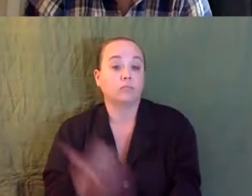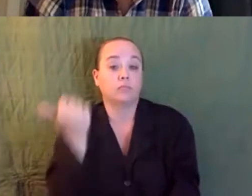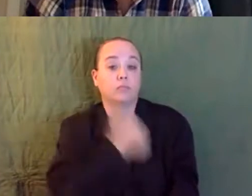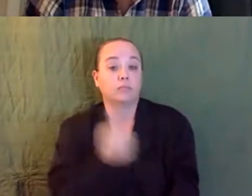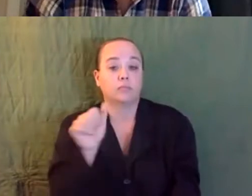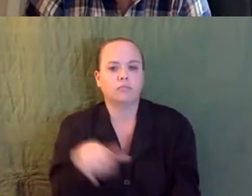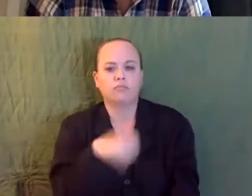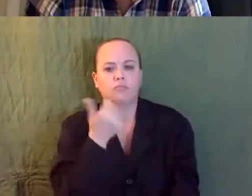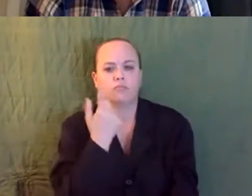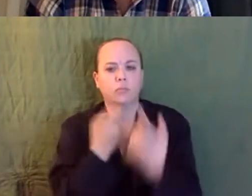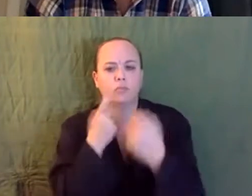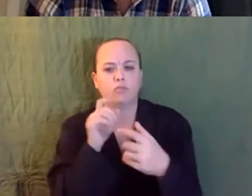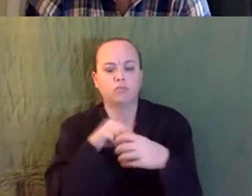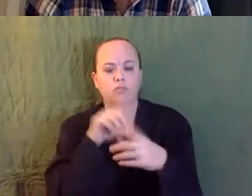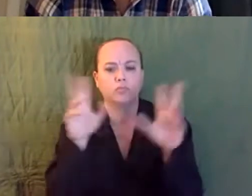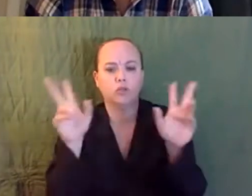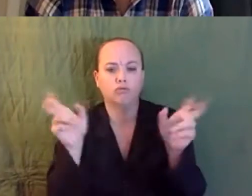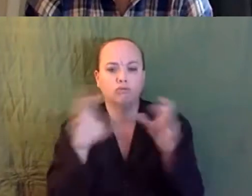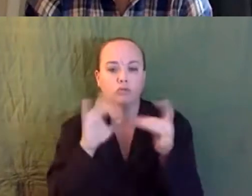Isaac, do we have any questions in the chat?